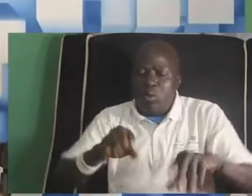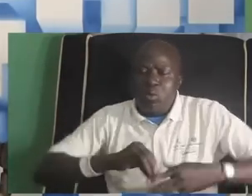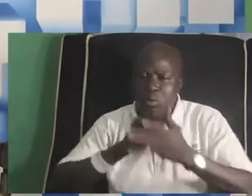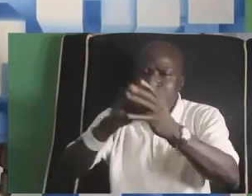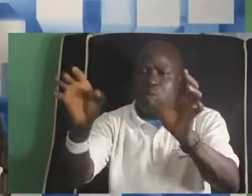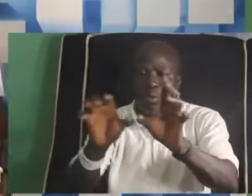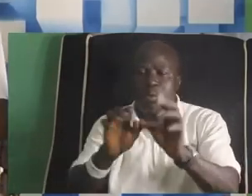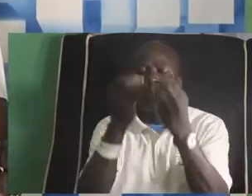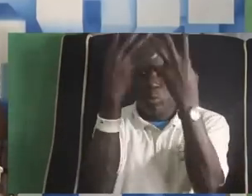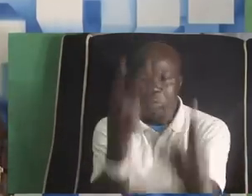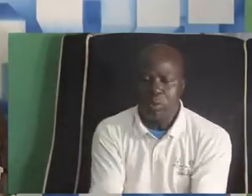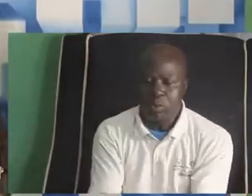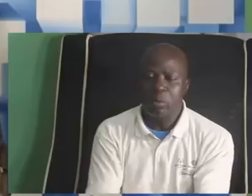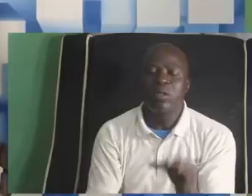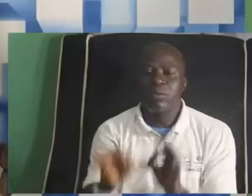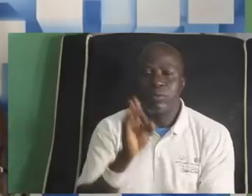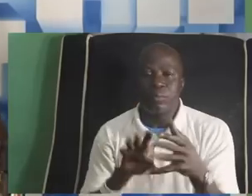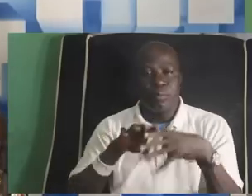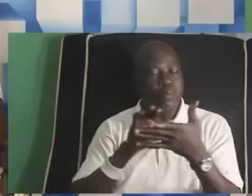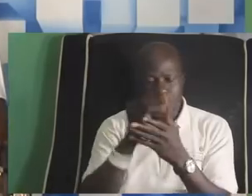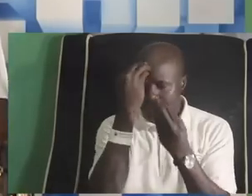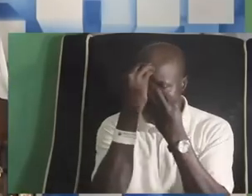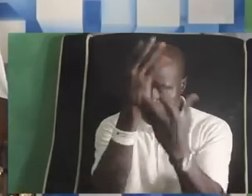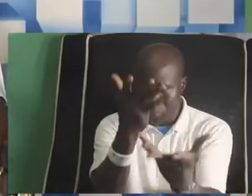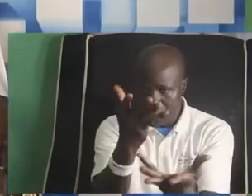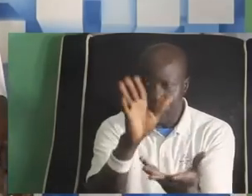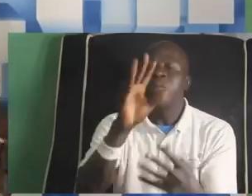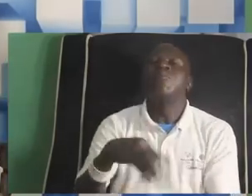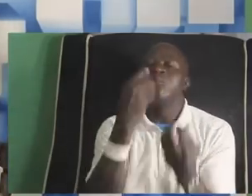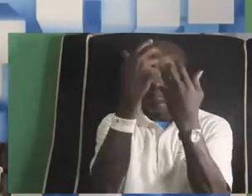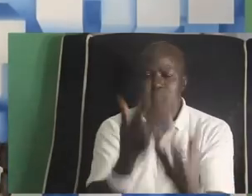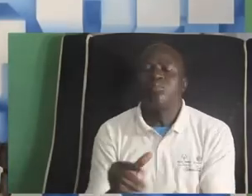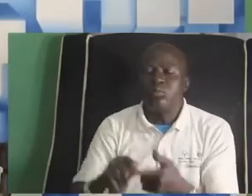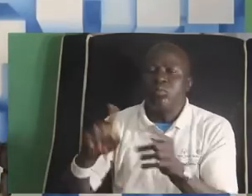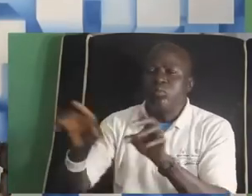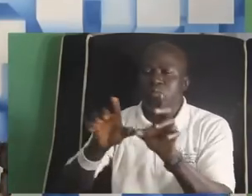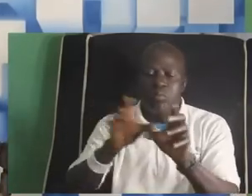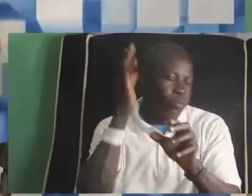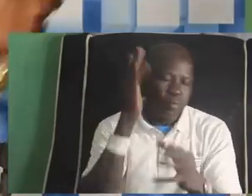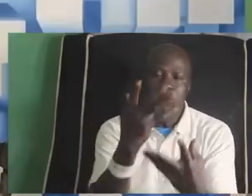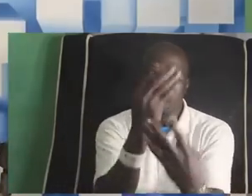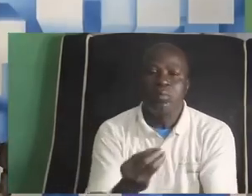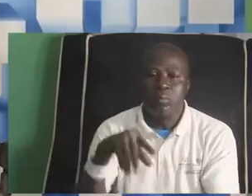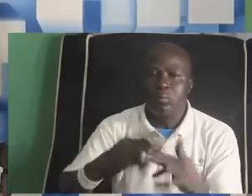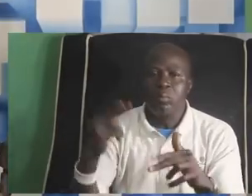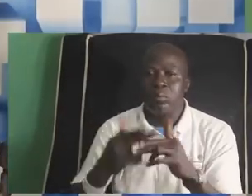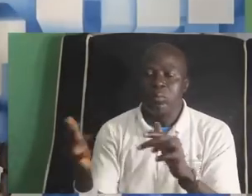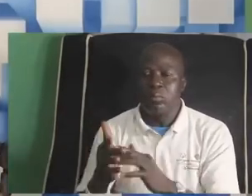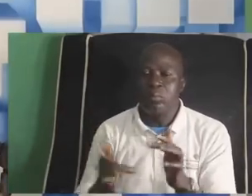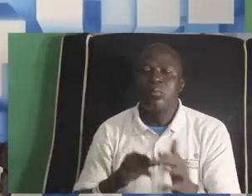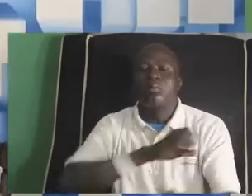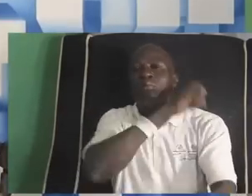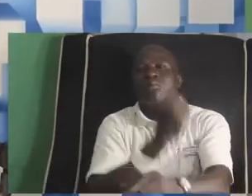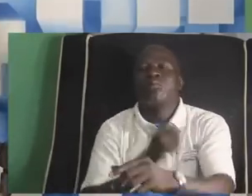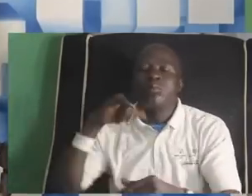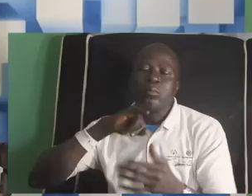own case must be solved. If you obey, then you started that your case. Yes, was a paro. In the name of